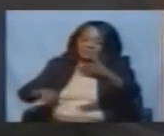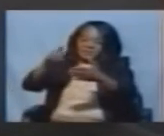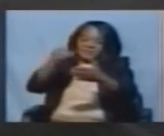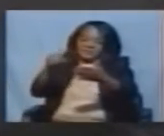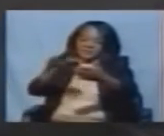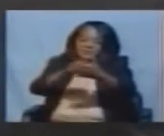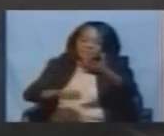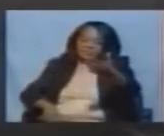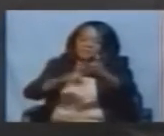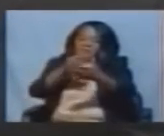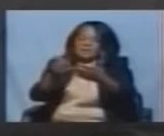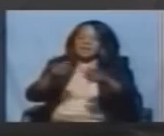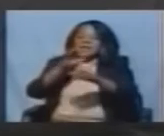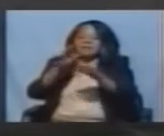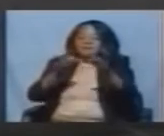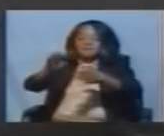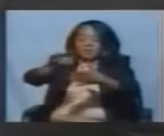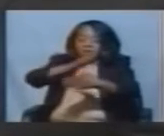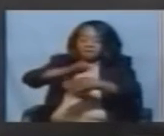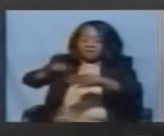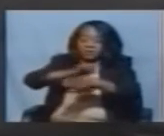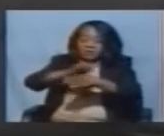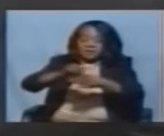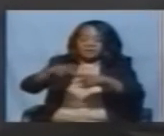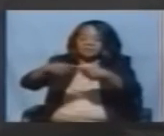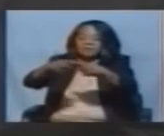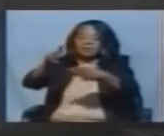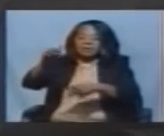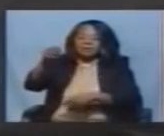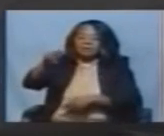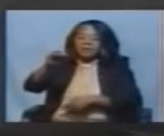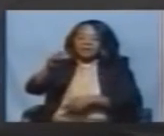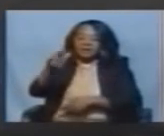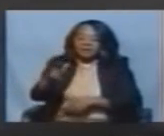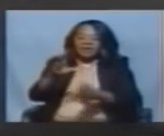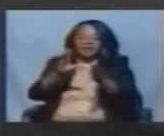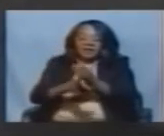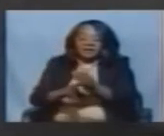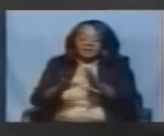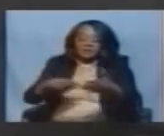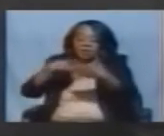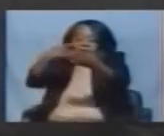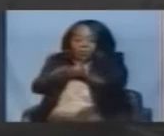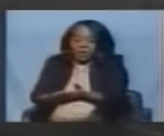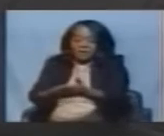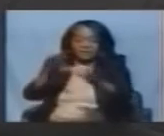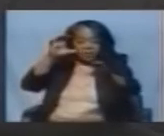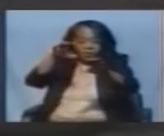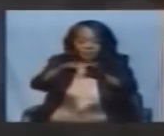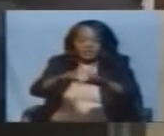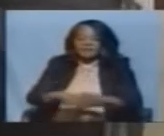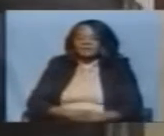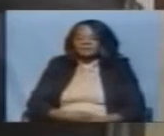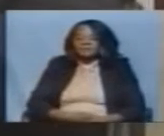I exclude this price, exclude that. If the evaluation panel rushes through that, they will award the contract. The first day this firm comes on site, it's going to tell you,